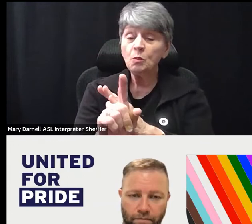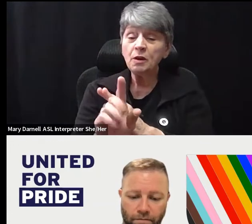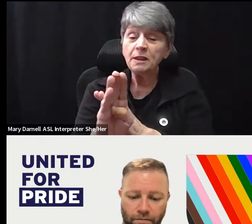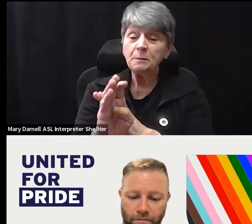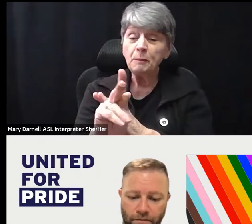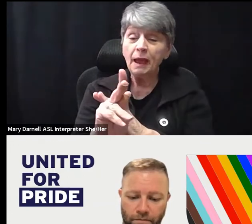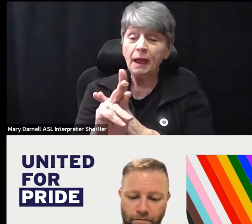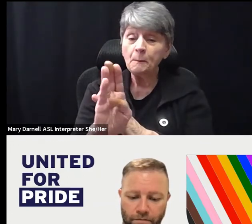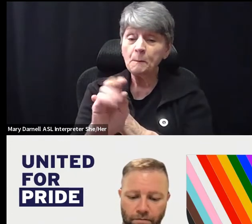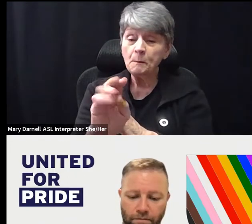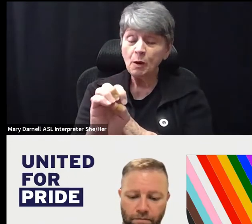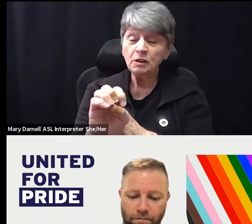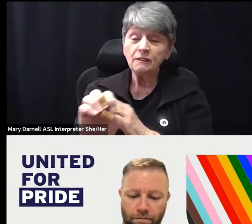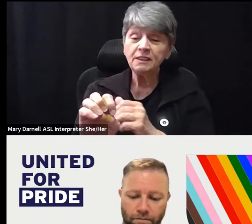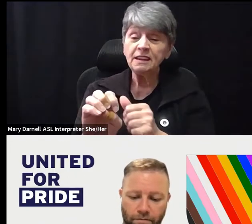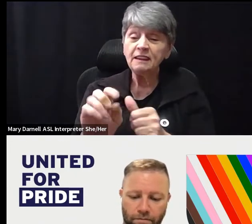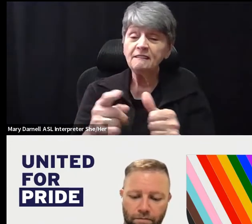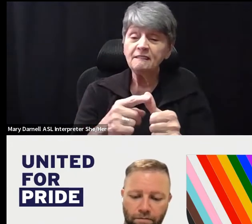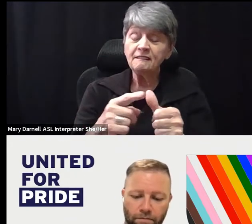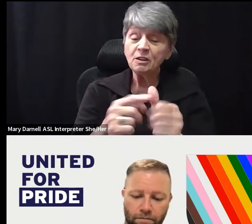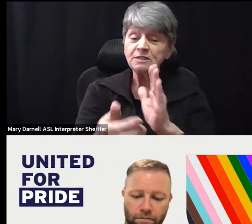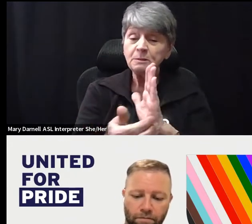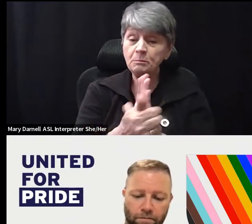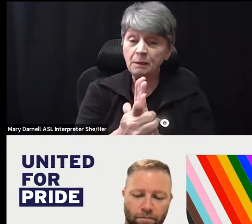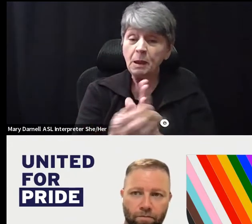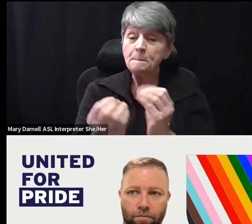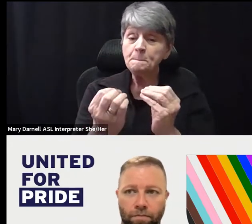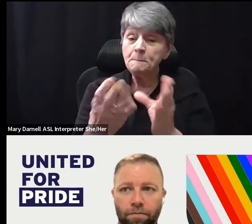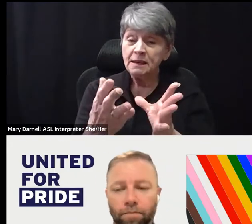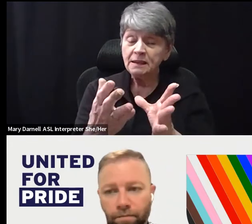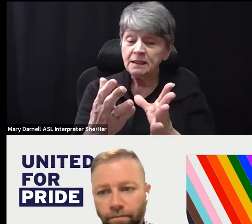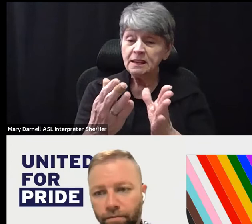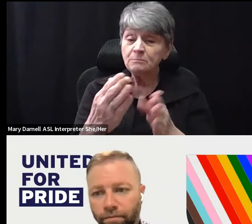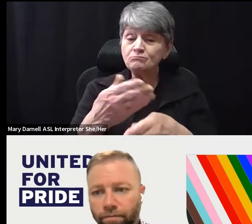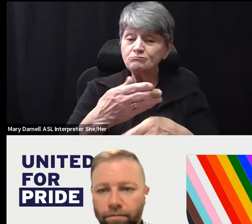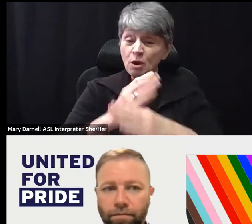Amendment, many of which prohibited funding for religious education.